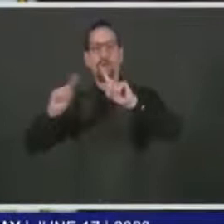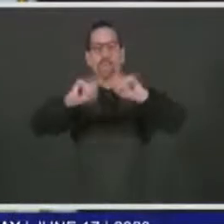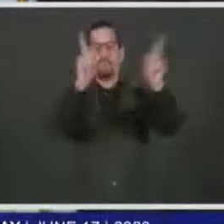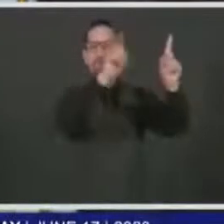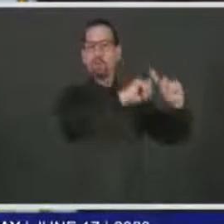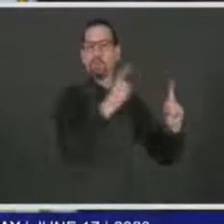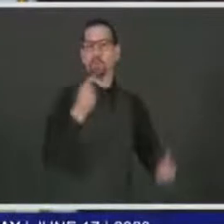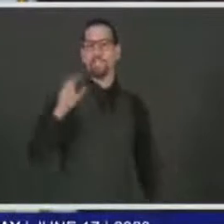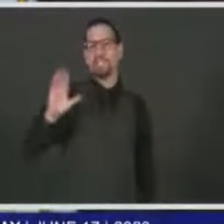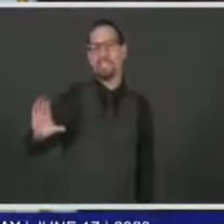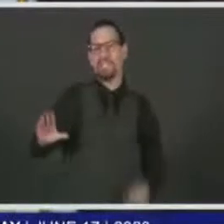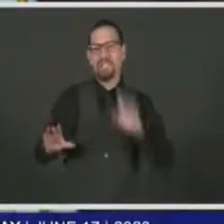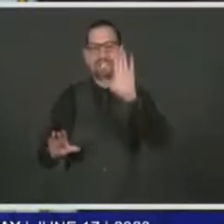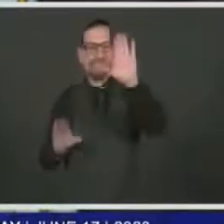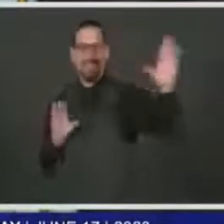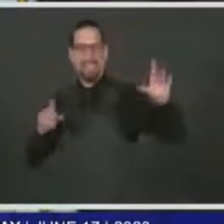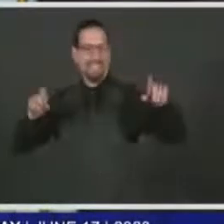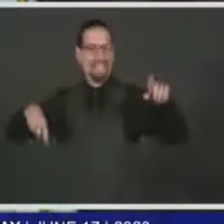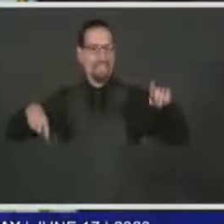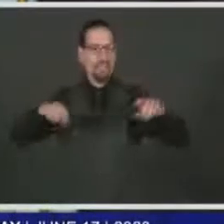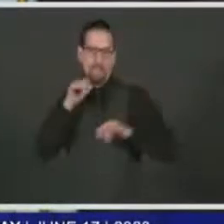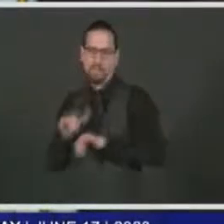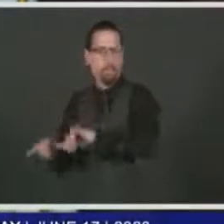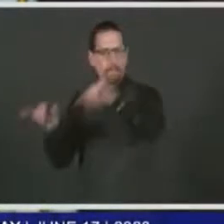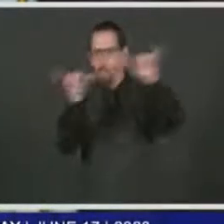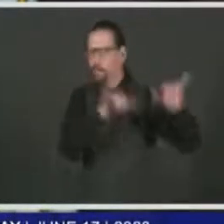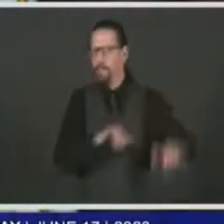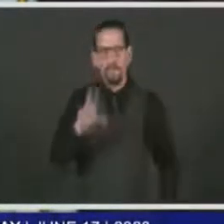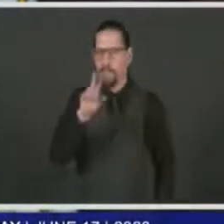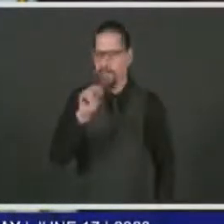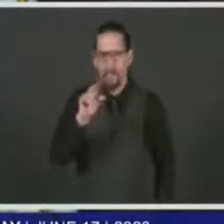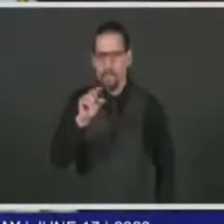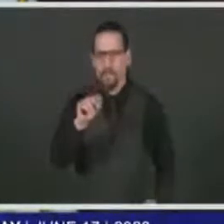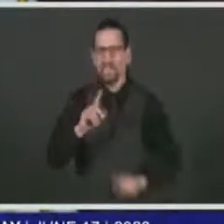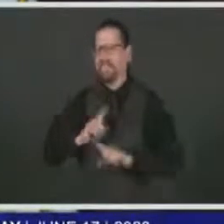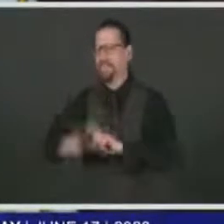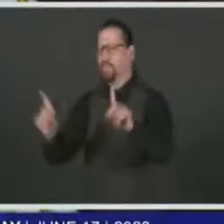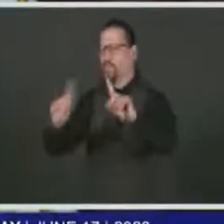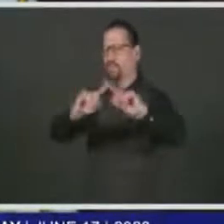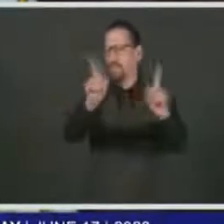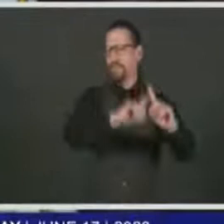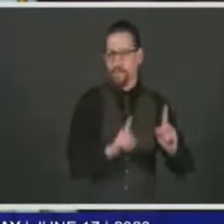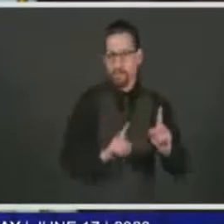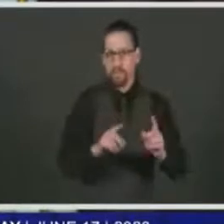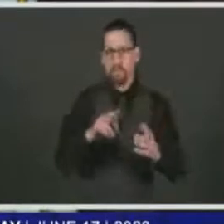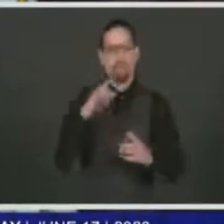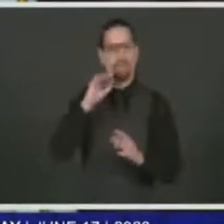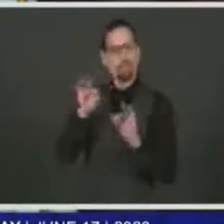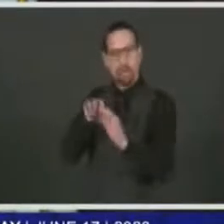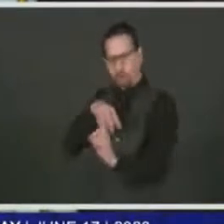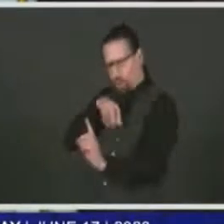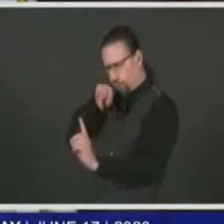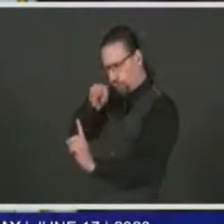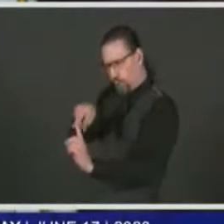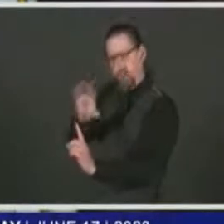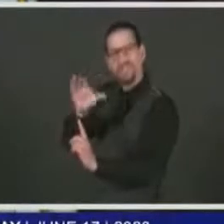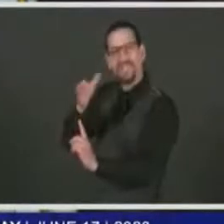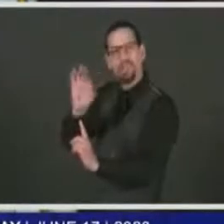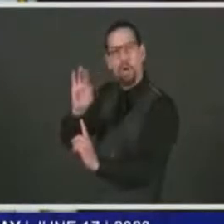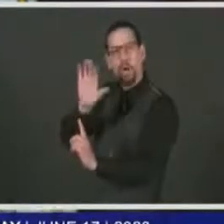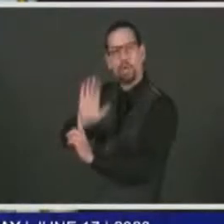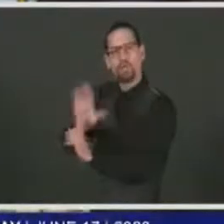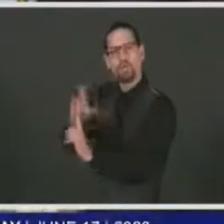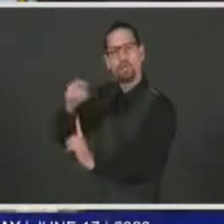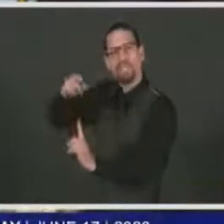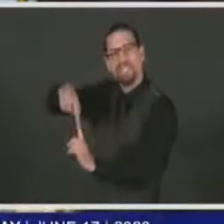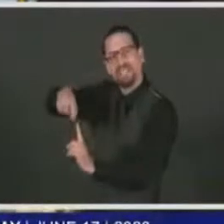is different, and so we have to, the beauty of being small, as we are in Rhode Island, and connected